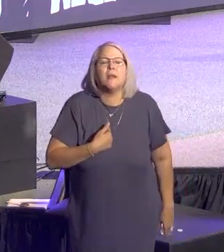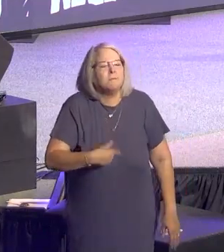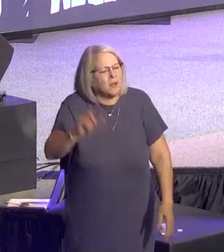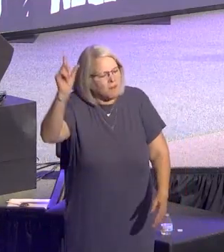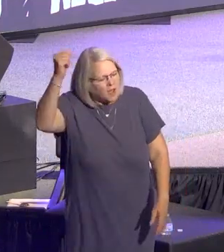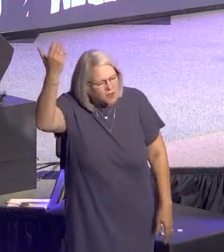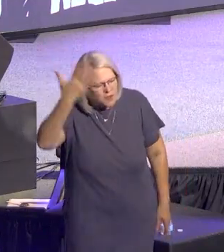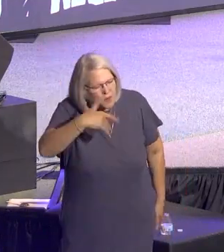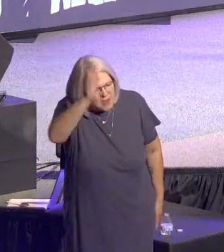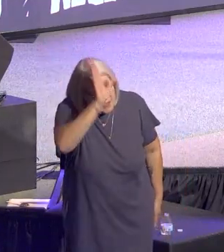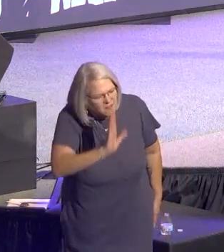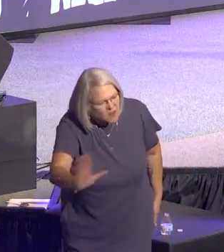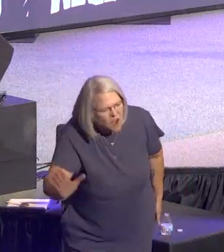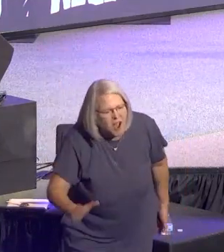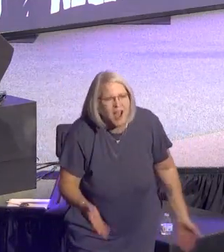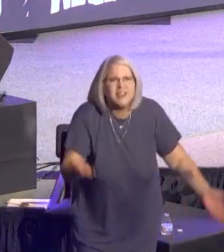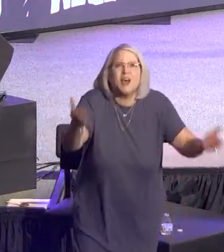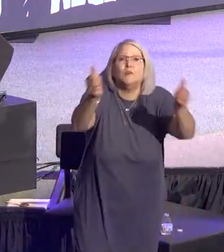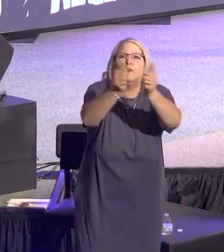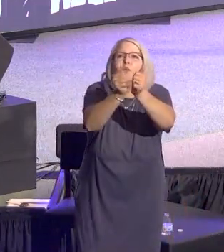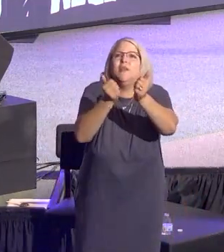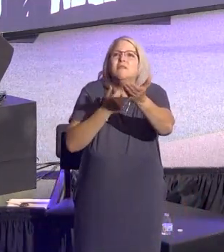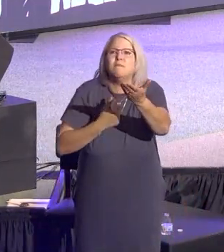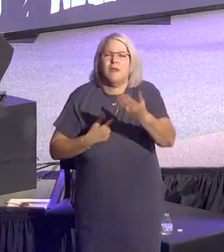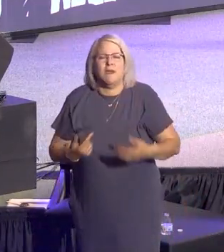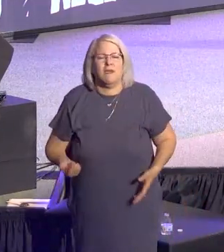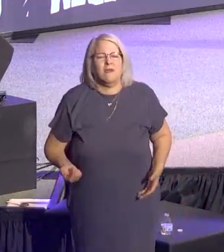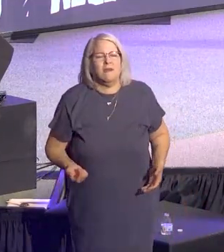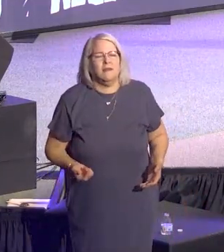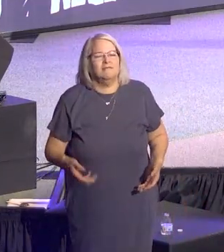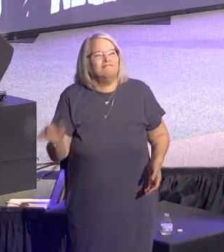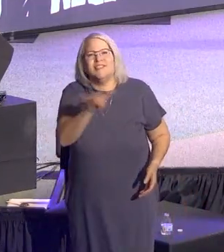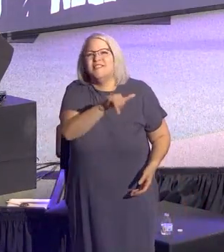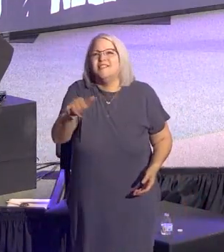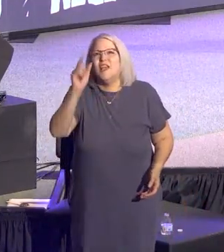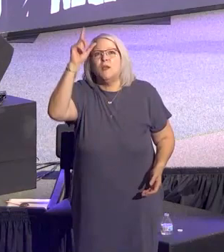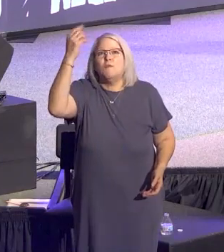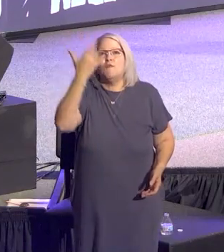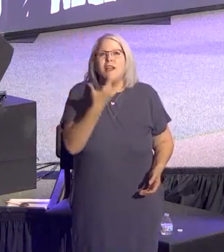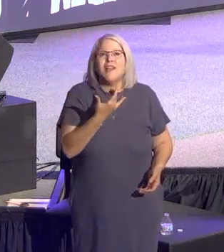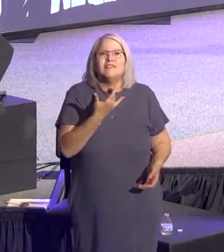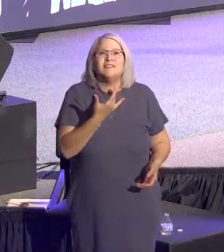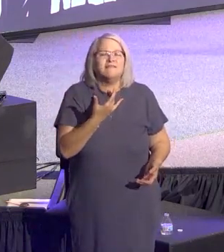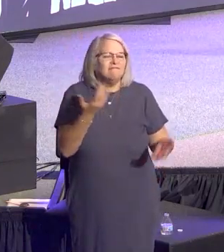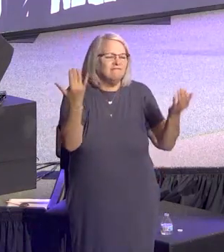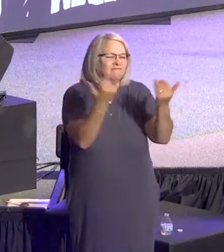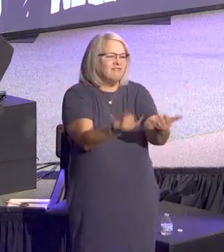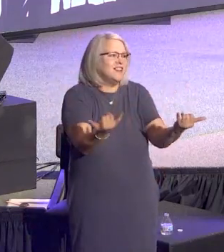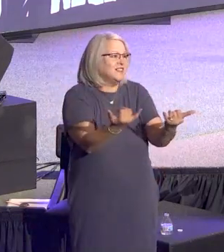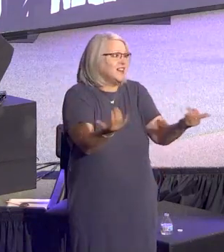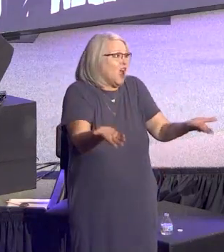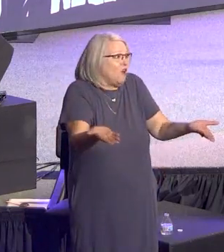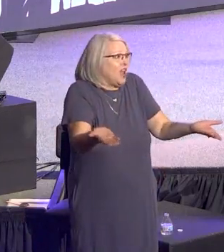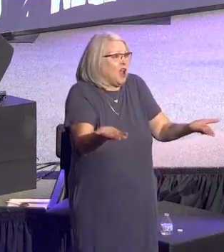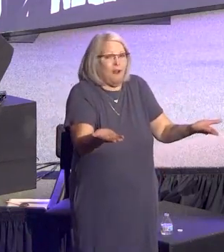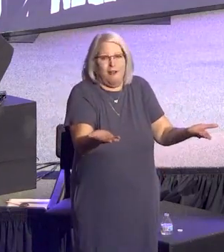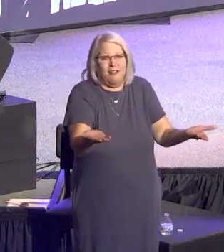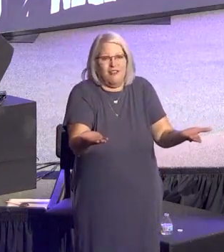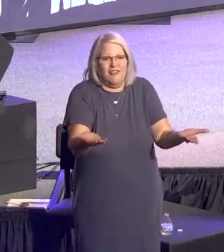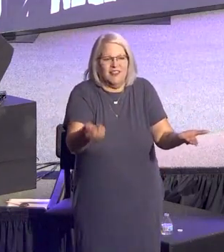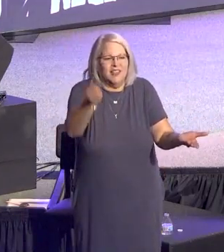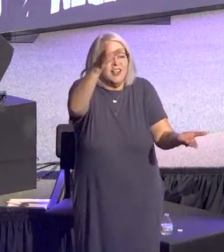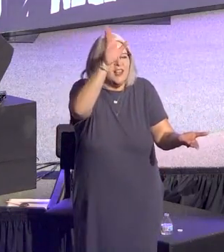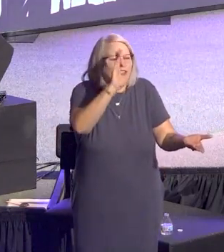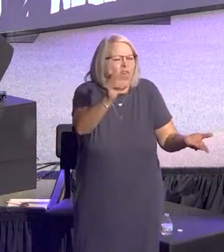the grace of God that was with me. That same grace is with you today. The grace of God. God gave